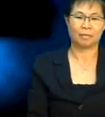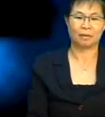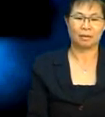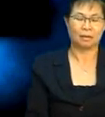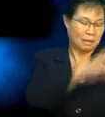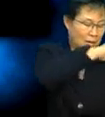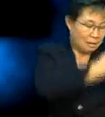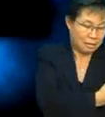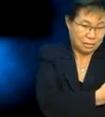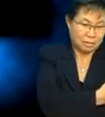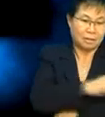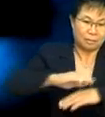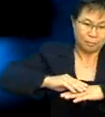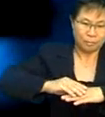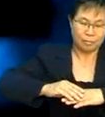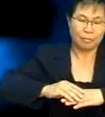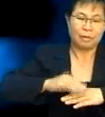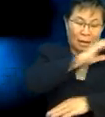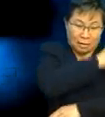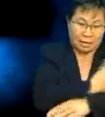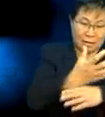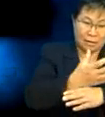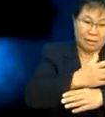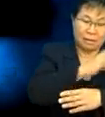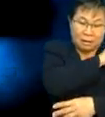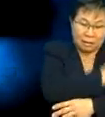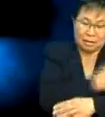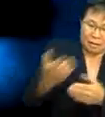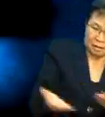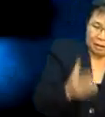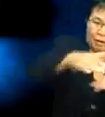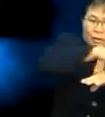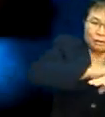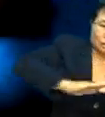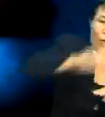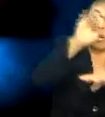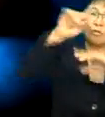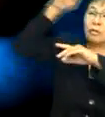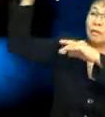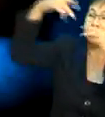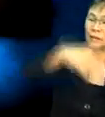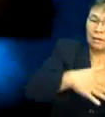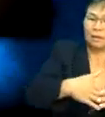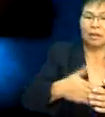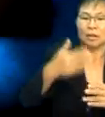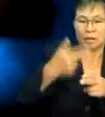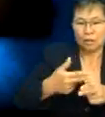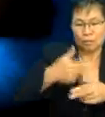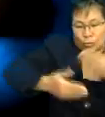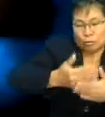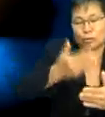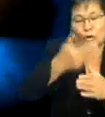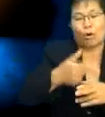The energy generated is carried to the surface of the sun through a process called convection, where it